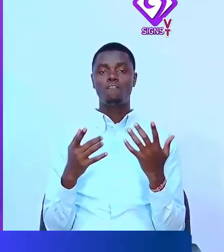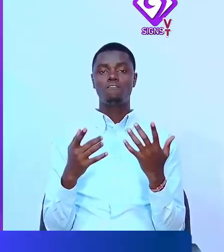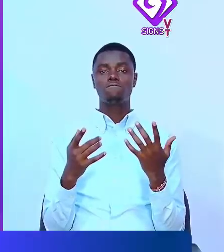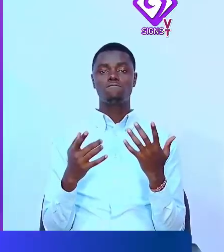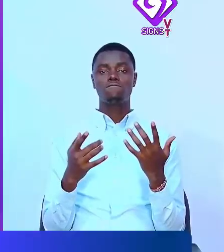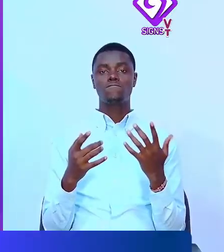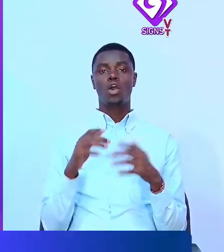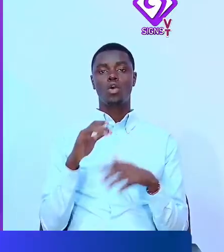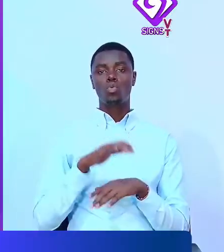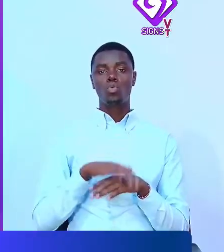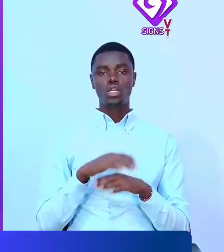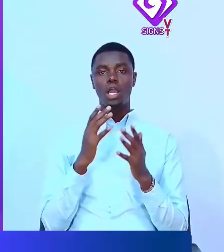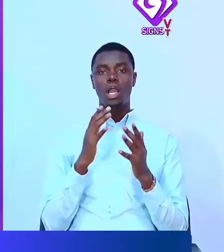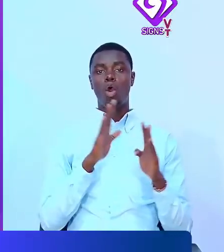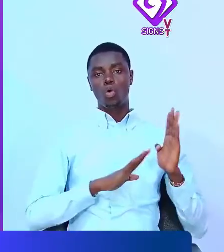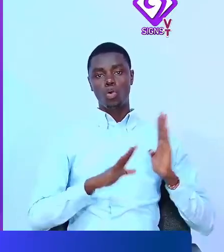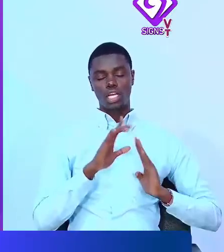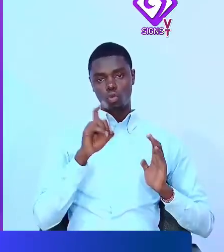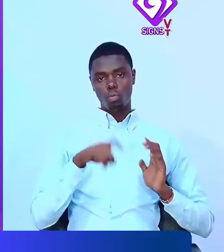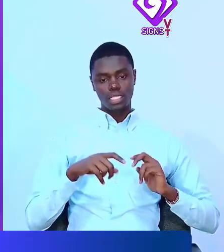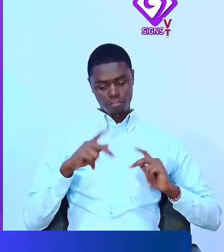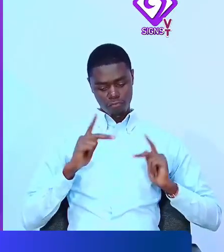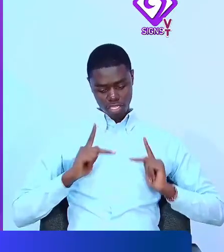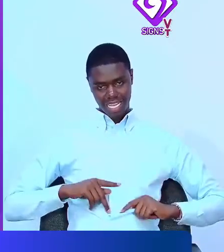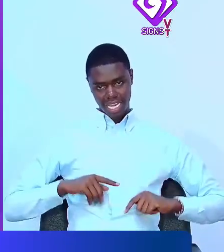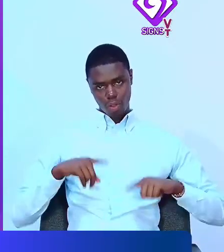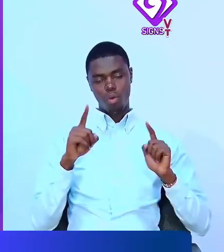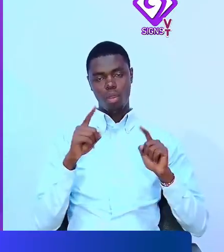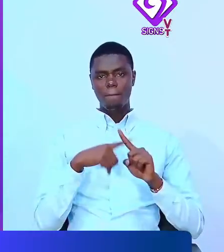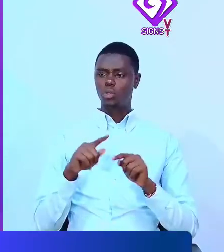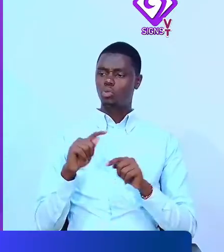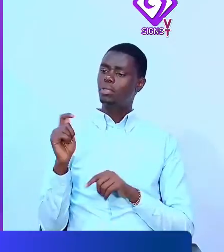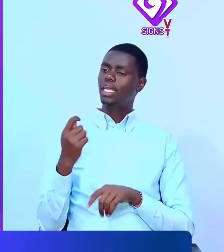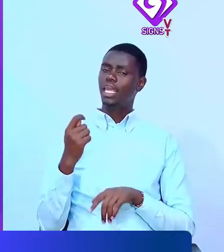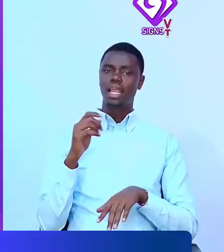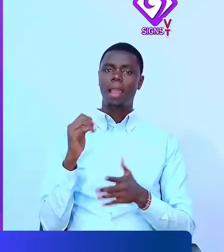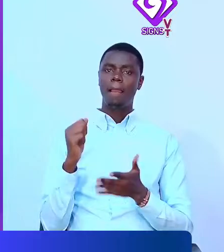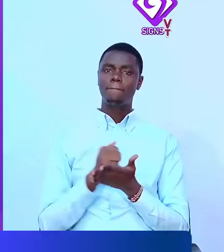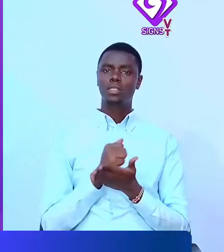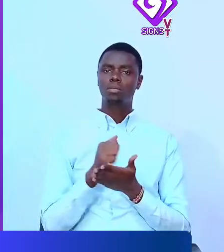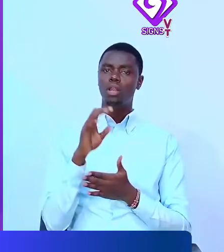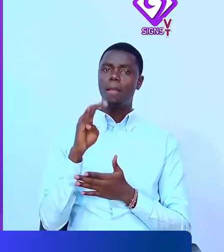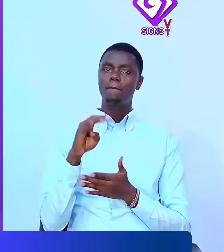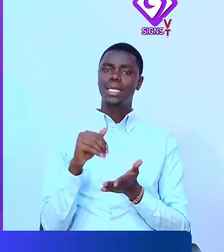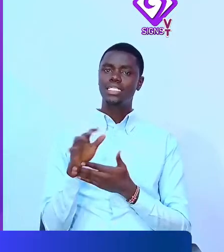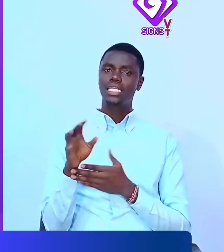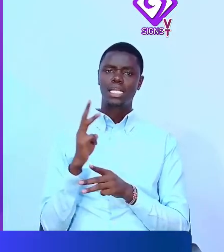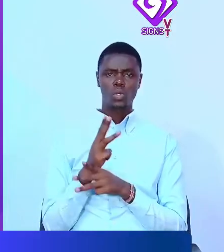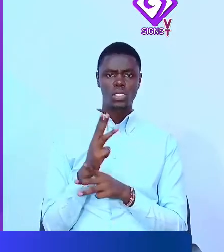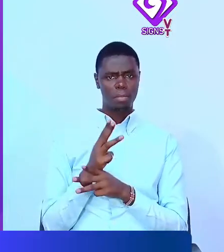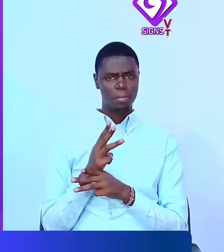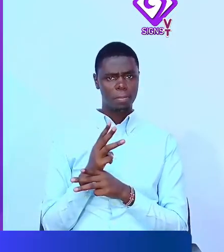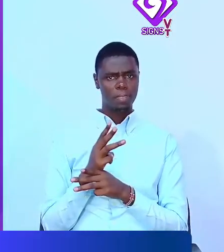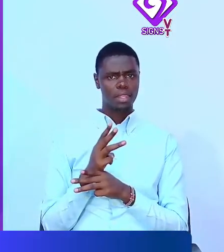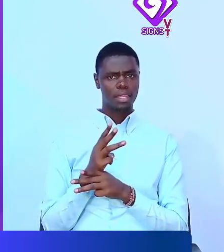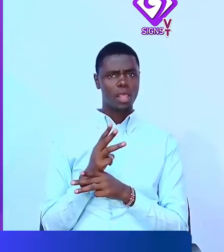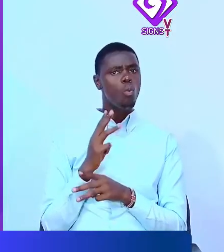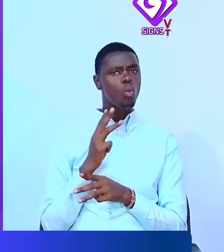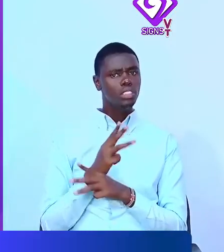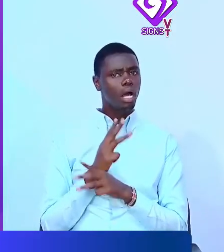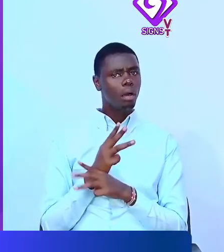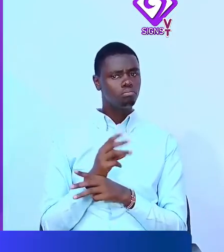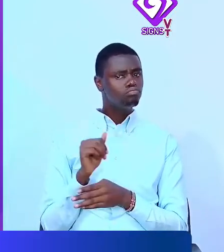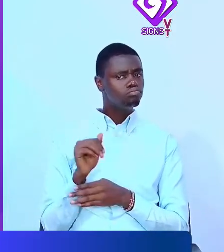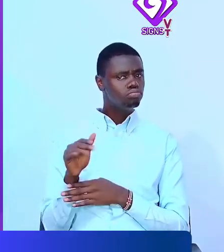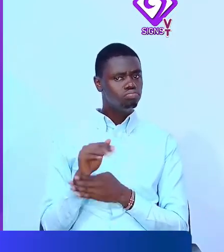physical? But somebody gets a Kenyan passport by sending WhatsApp. You get me?